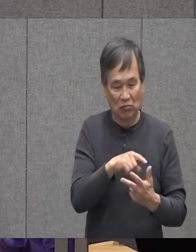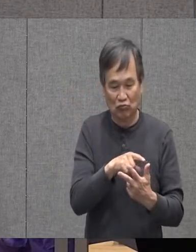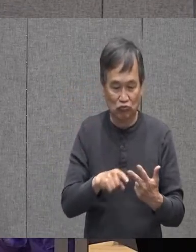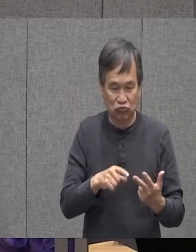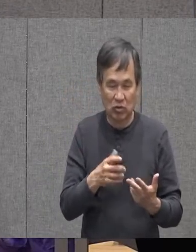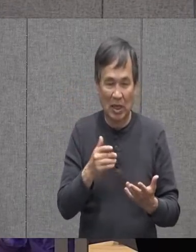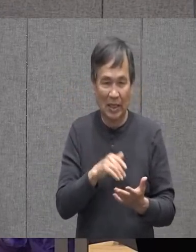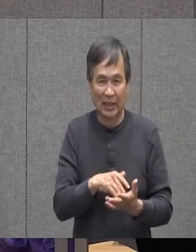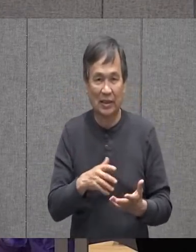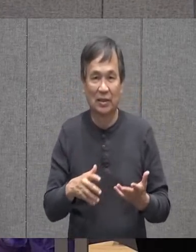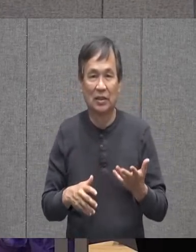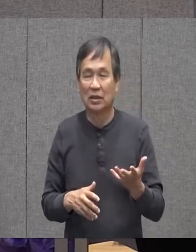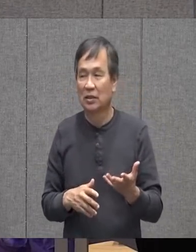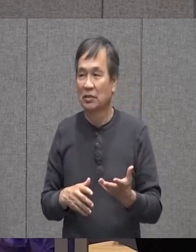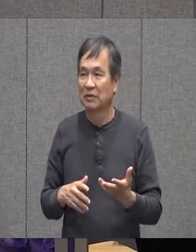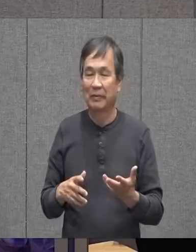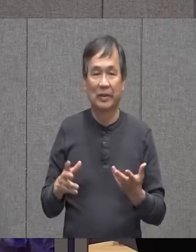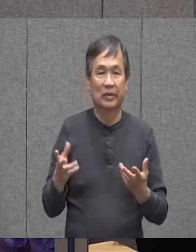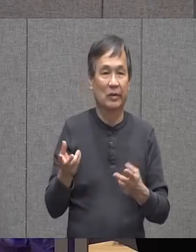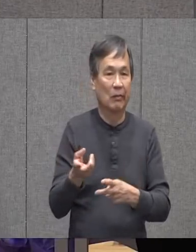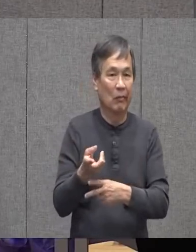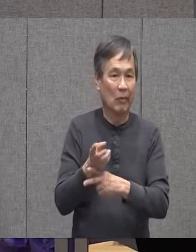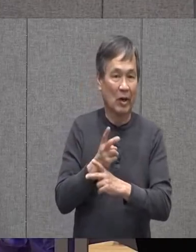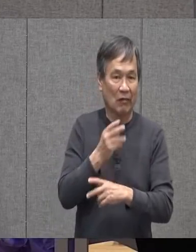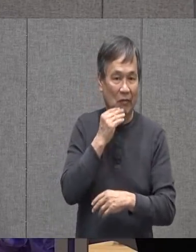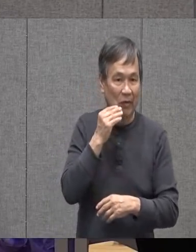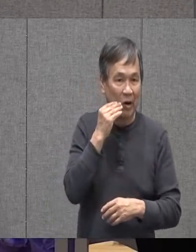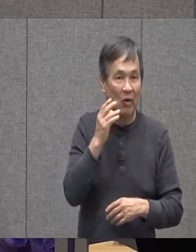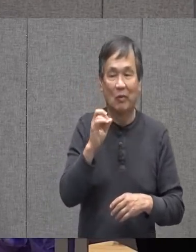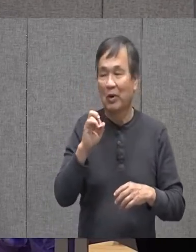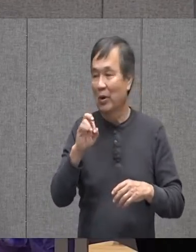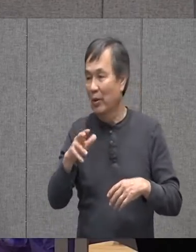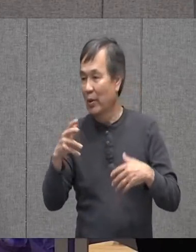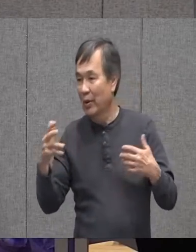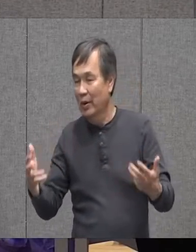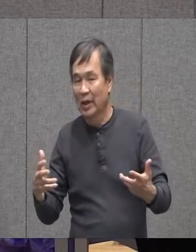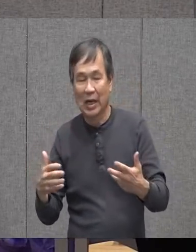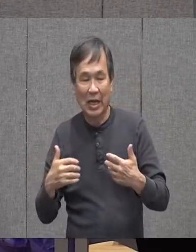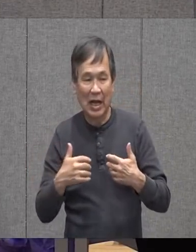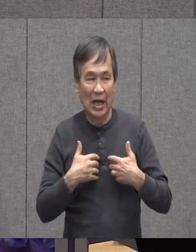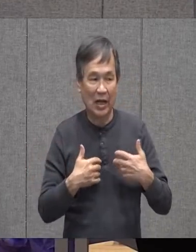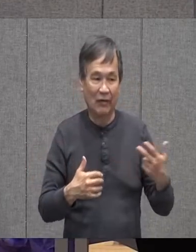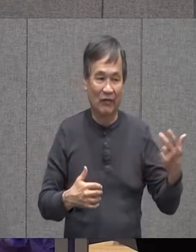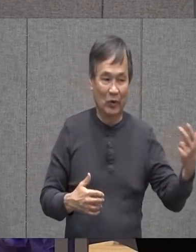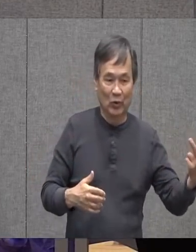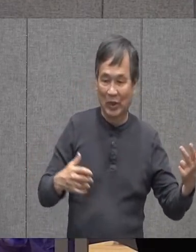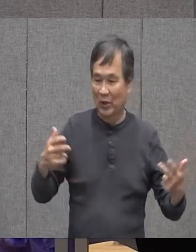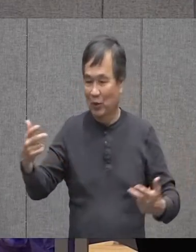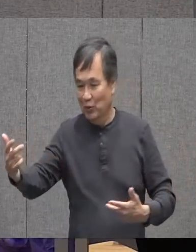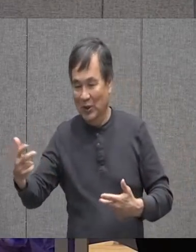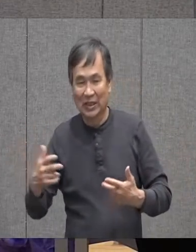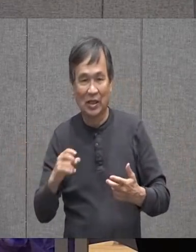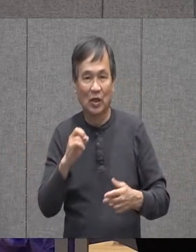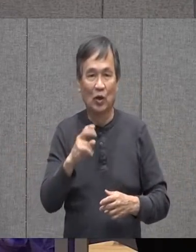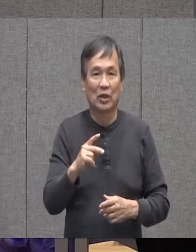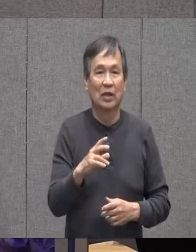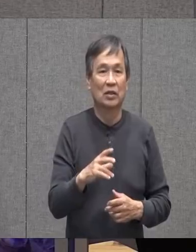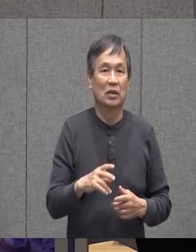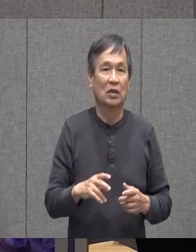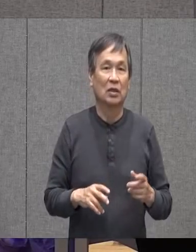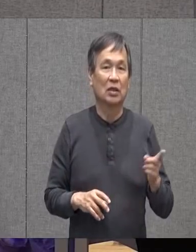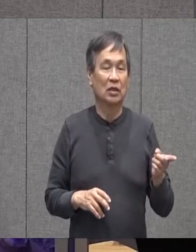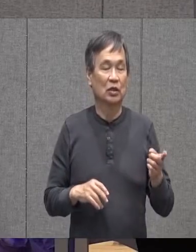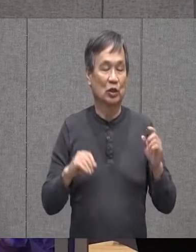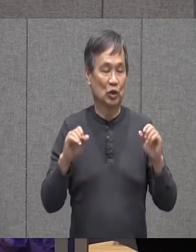dice with somebody at home. I chose to go ahead and just have 3 dice for you and 3 dice for me. Or if you needed some